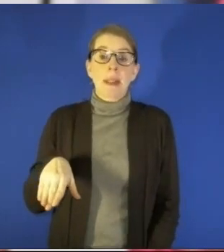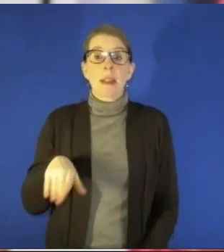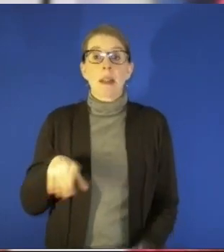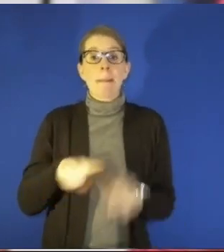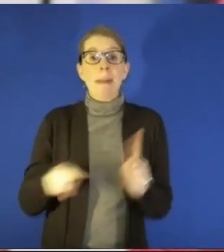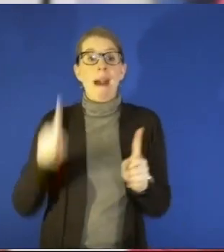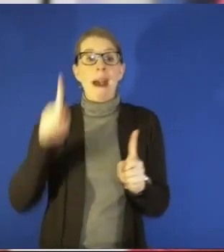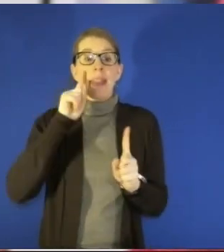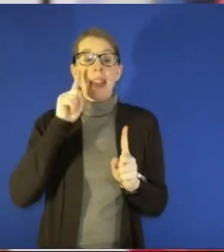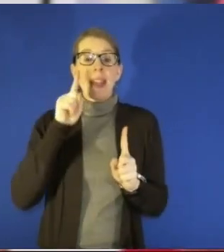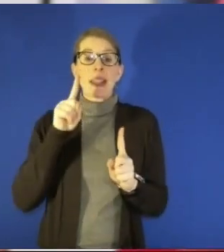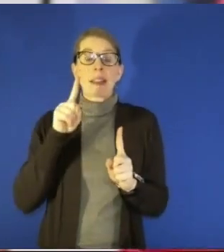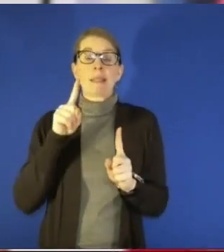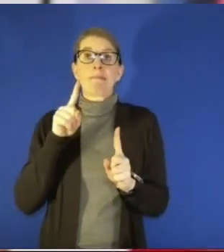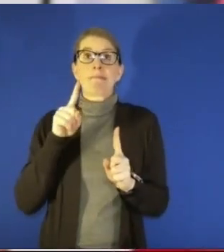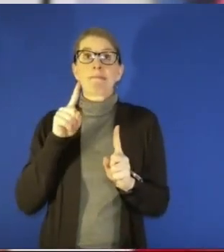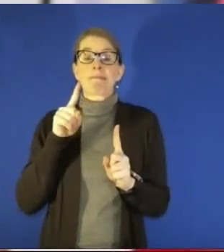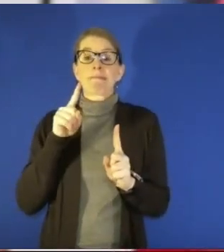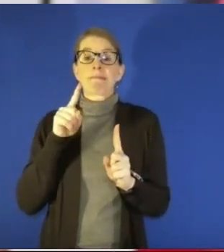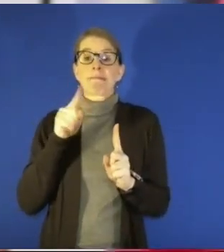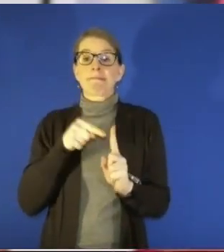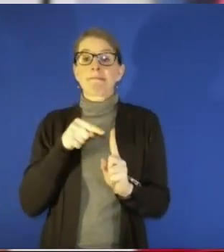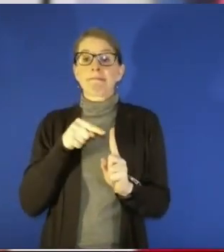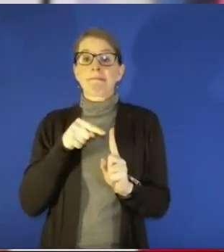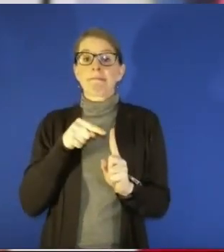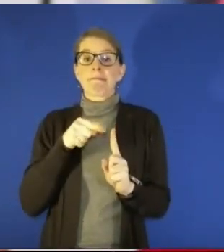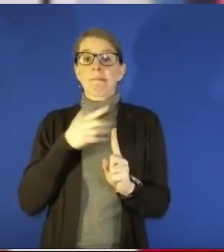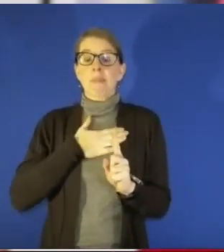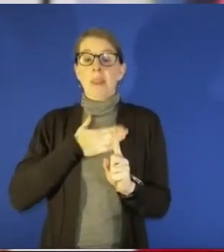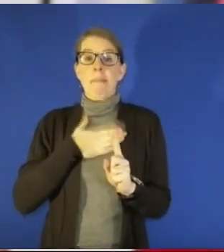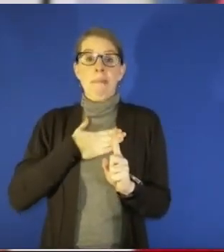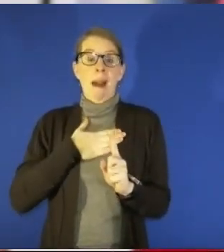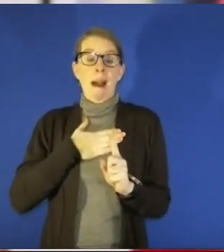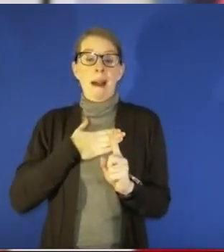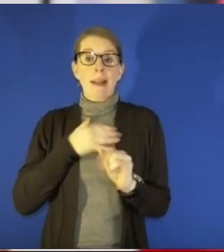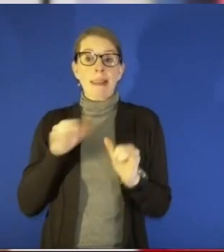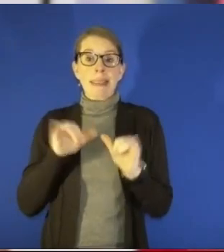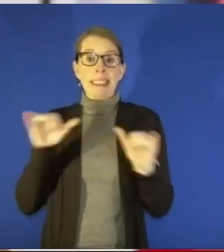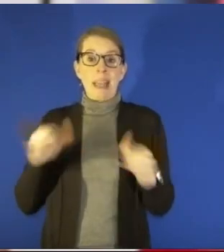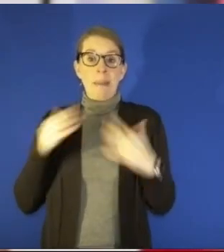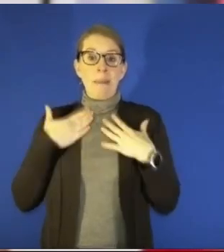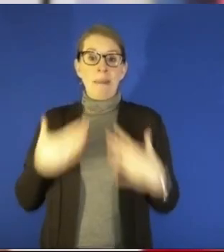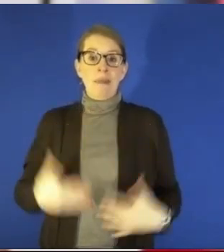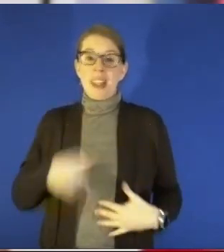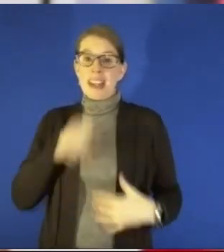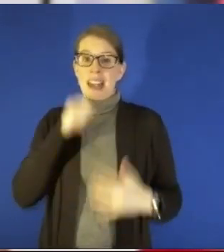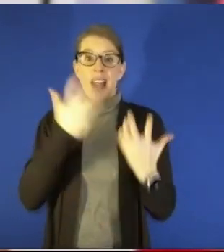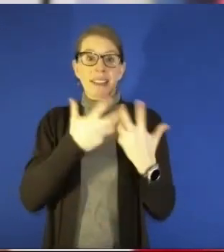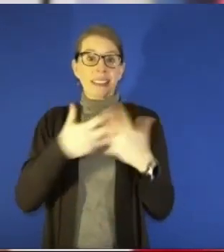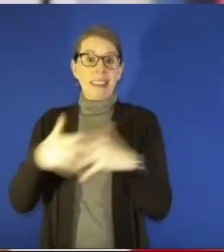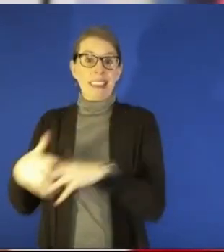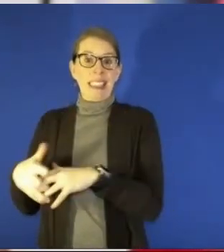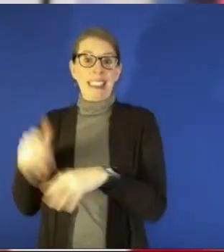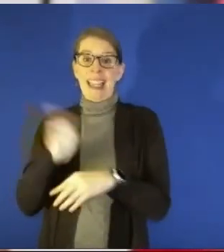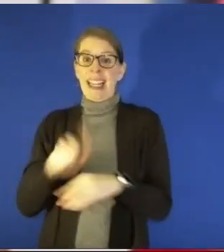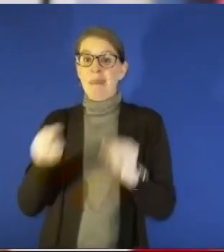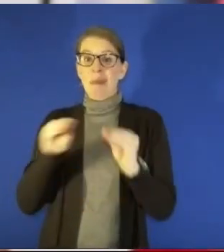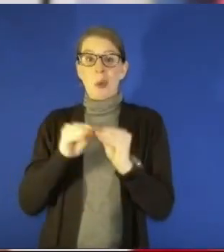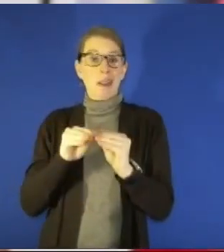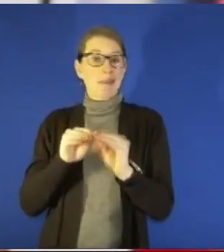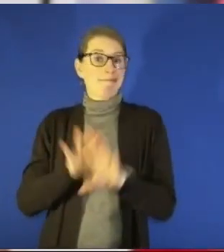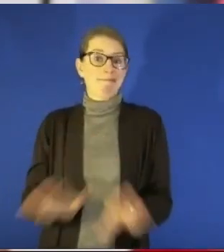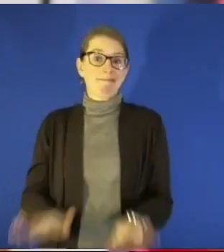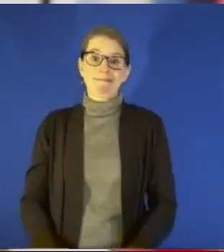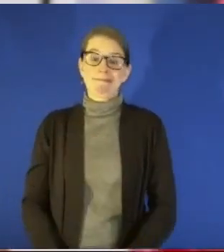think overarching, my systems weren't syncing anymore.